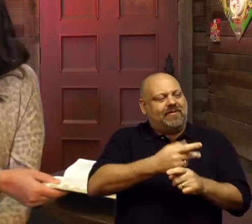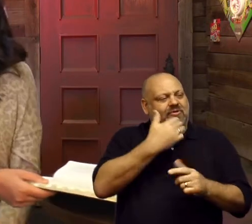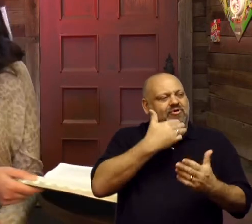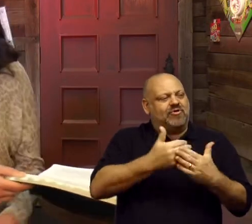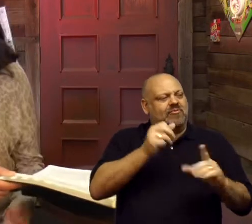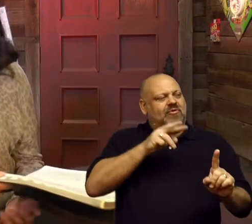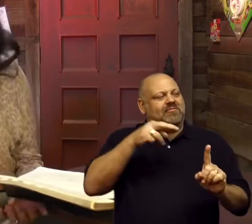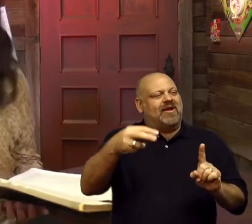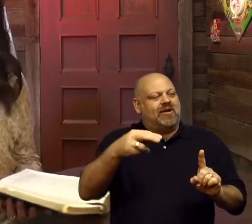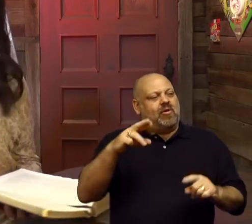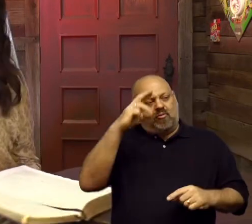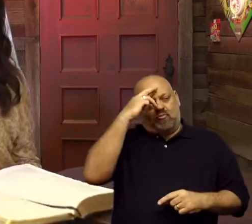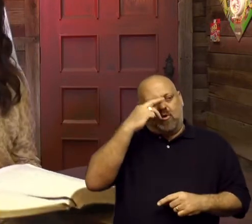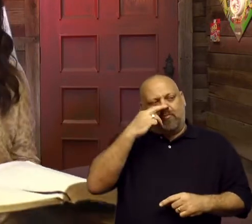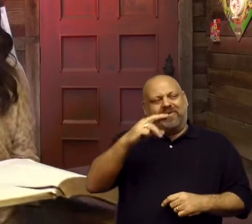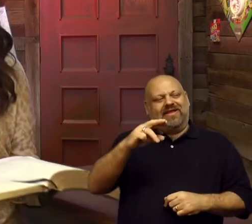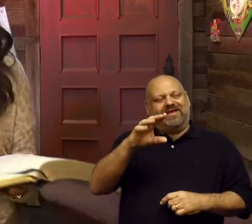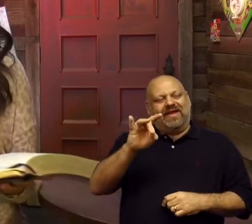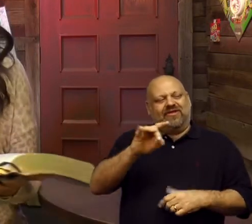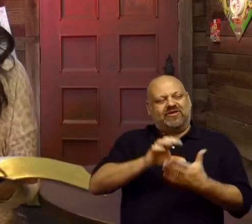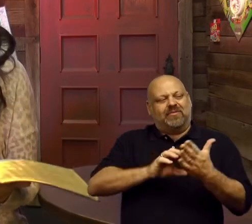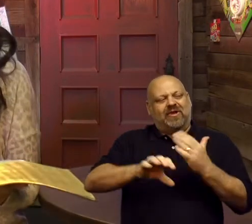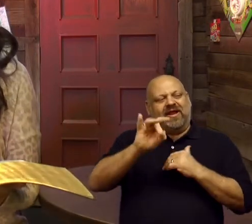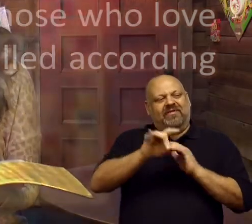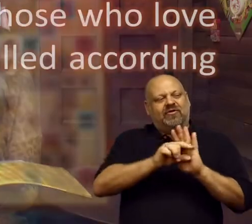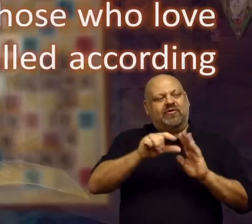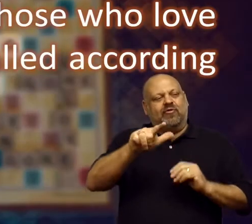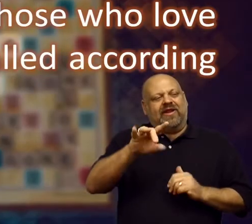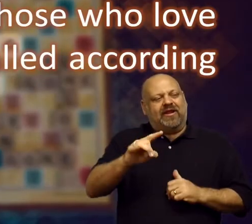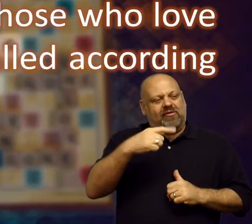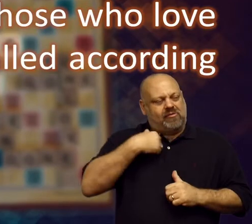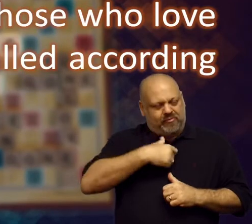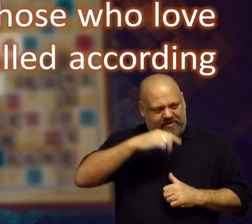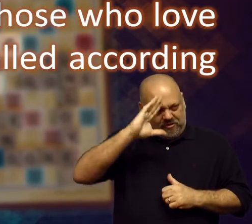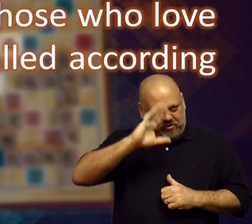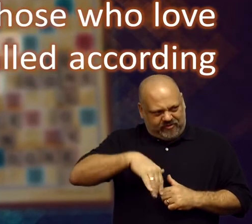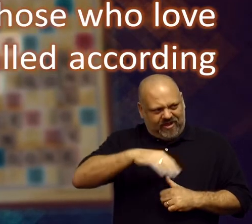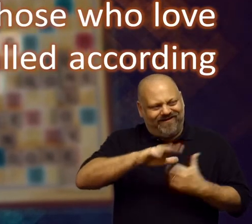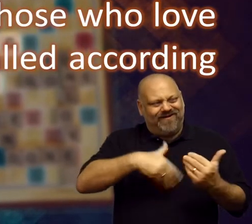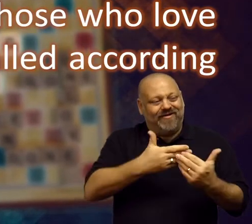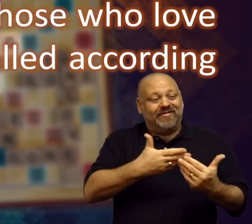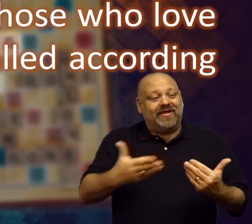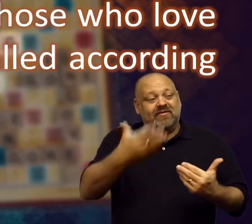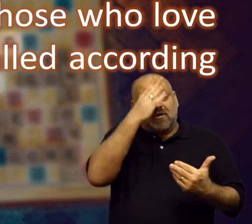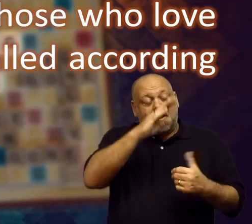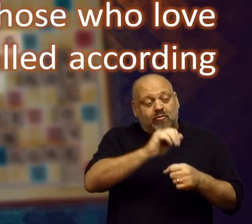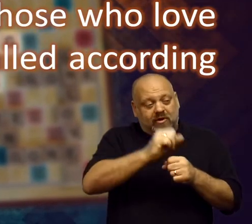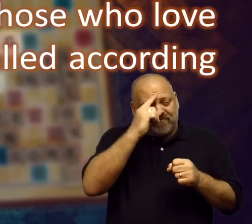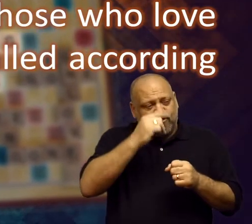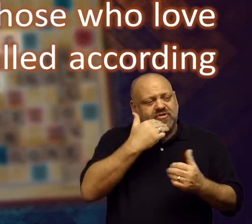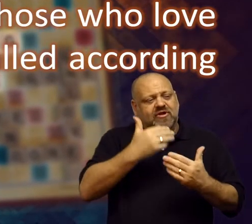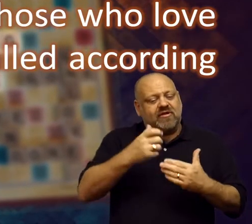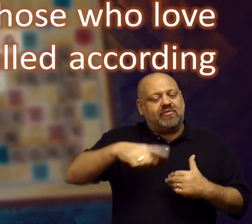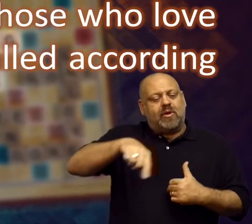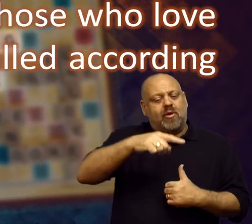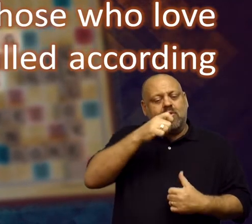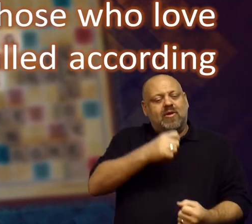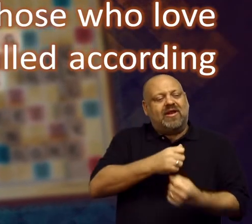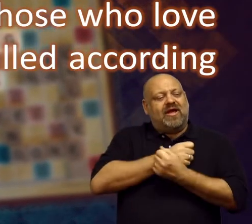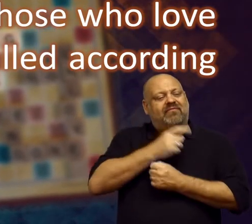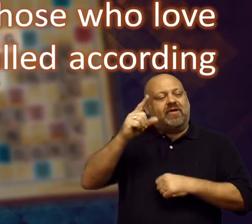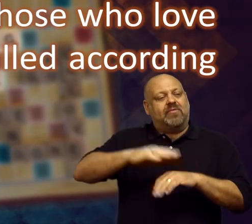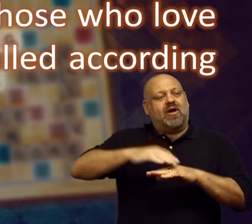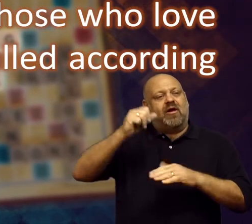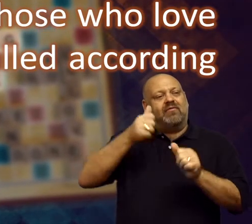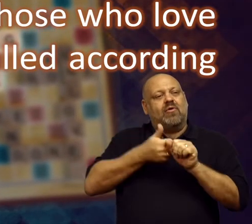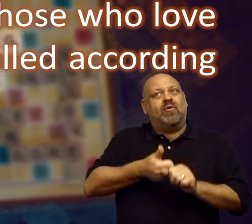to keep a good perspective. In Romans 8:28, it says, and we know that in all things, God works for the good of those who love